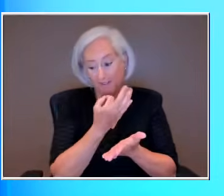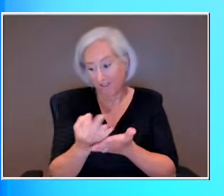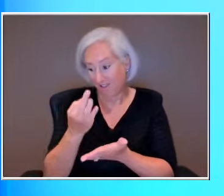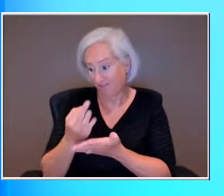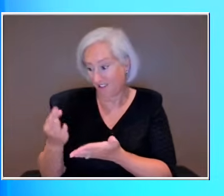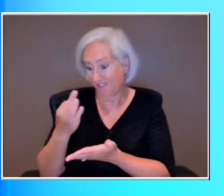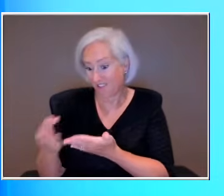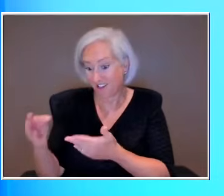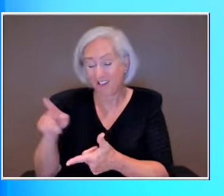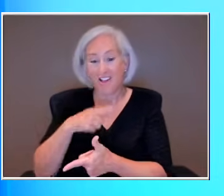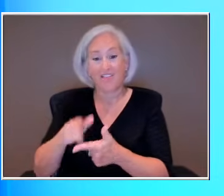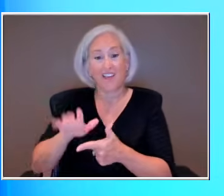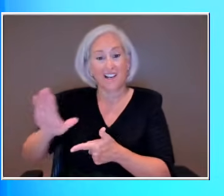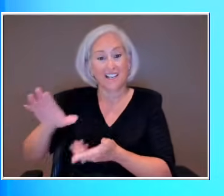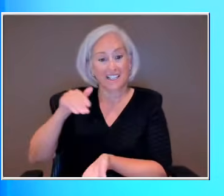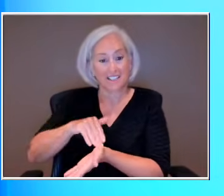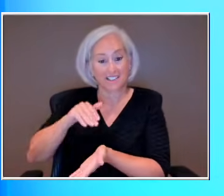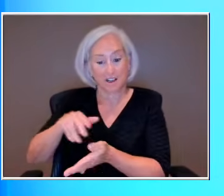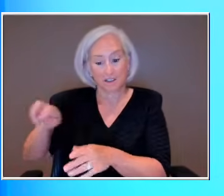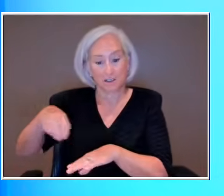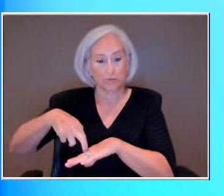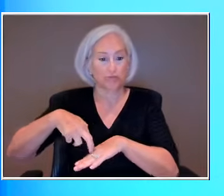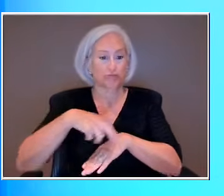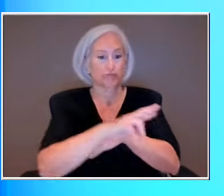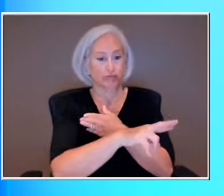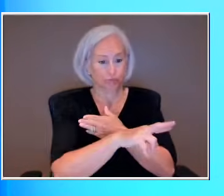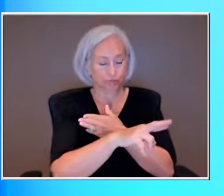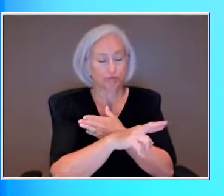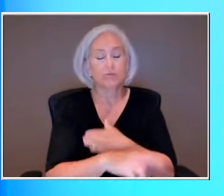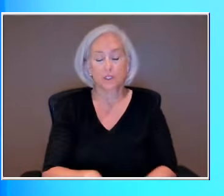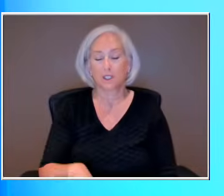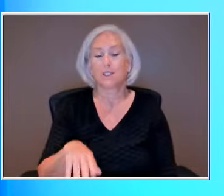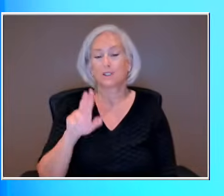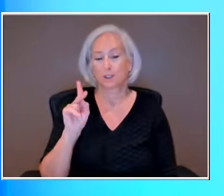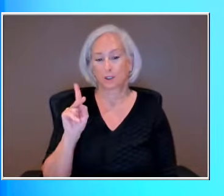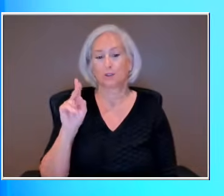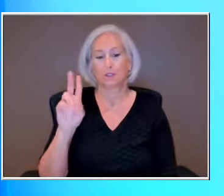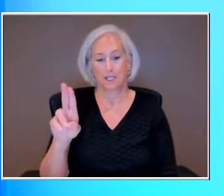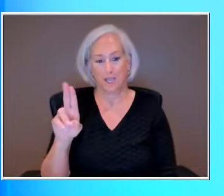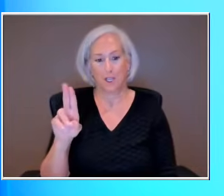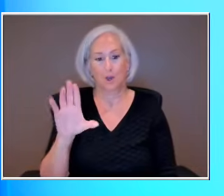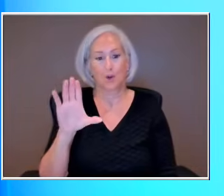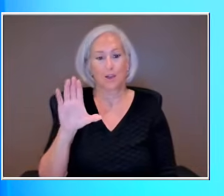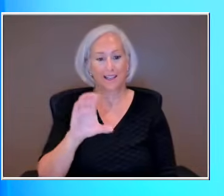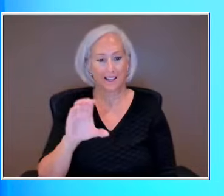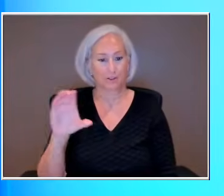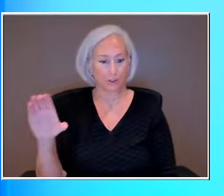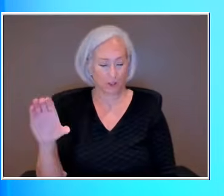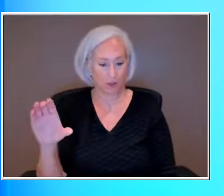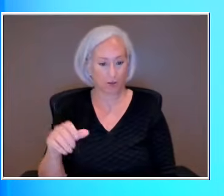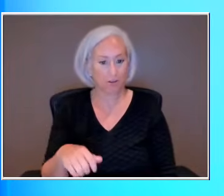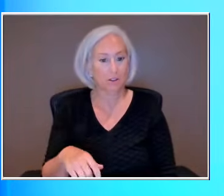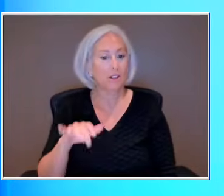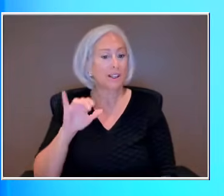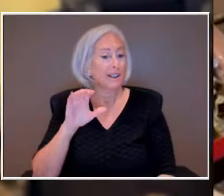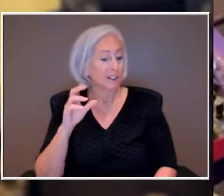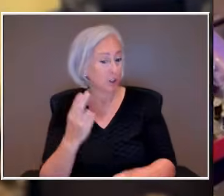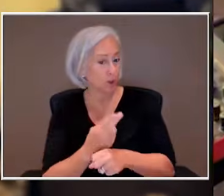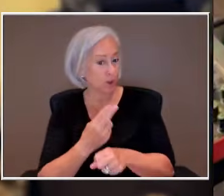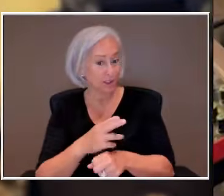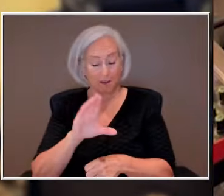We followed his journey through CAR-T cell therapy and what this treatment means for others diagnosed with blood